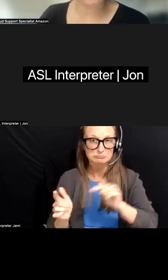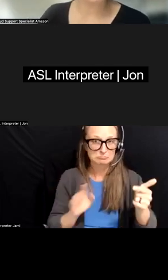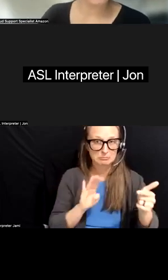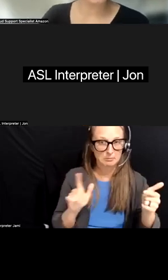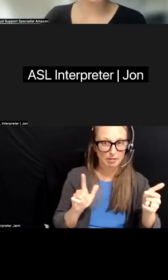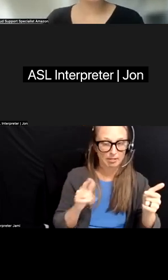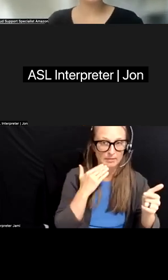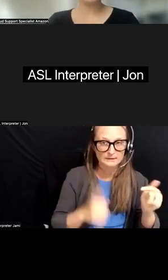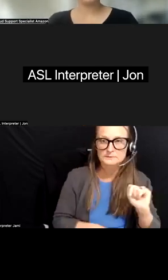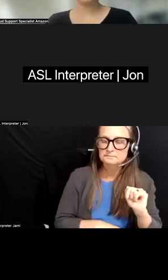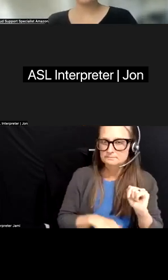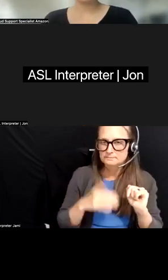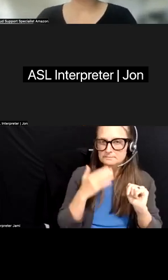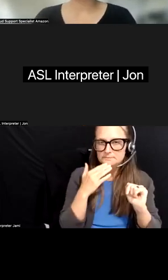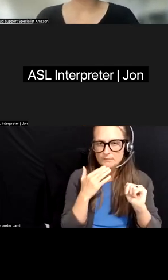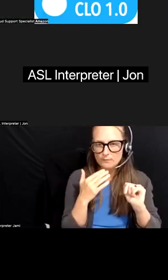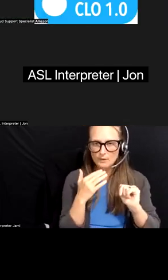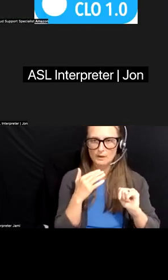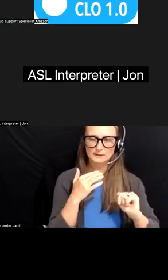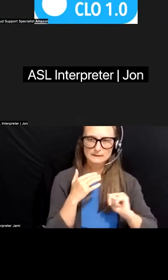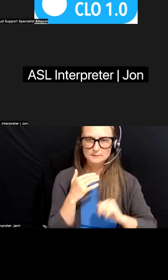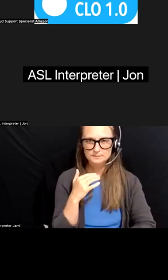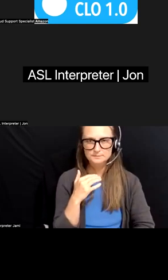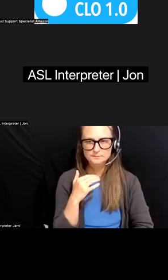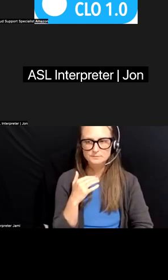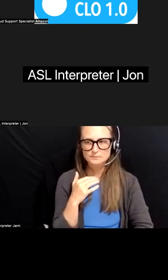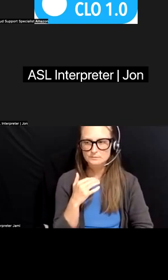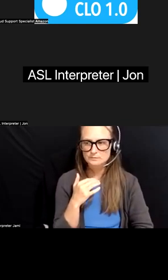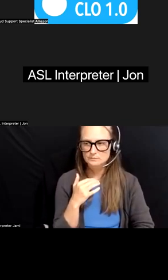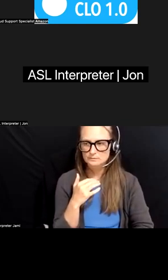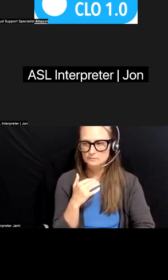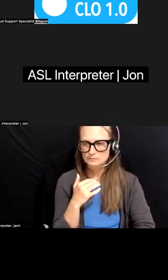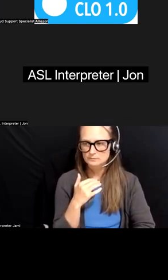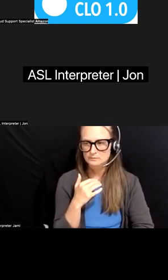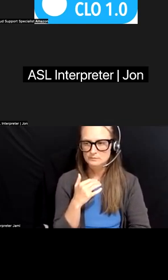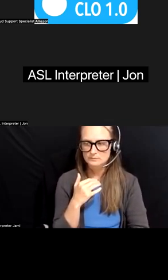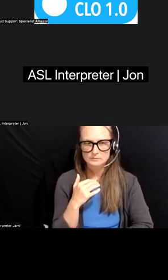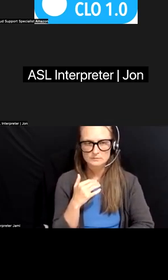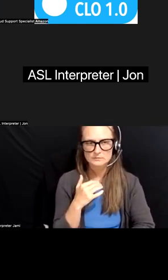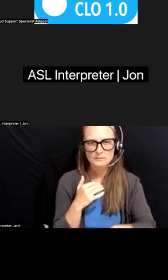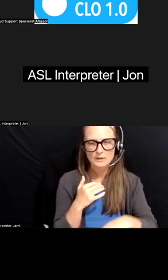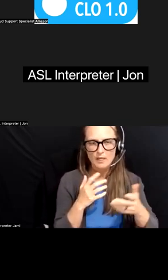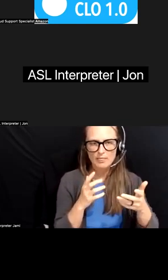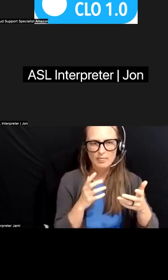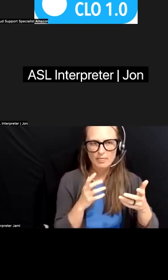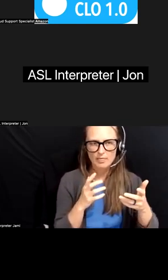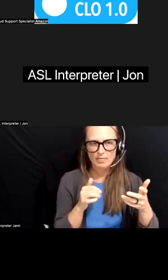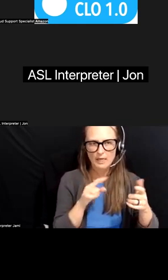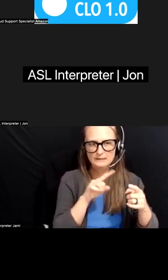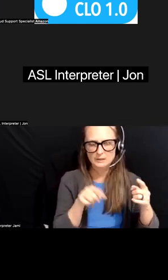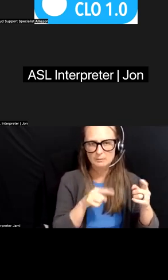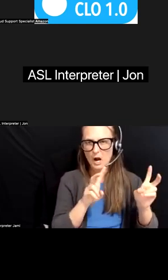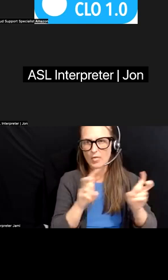thanks. So, folks, here's our remaining coverage for today, and that's going to be our theme throughout. So